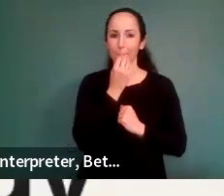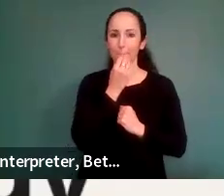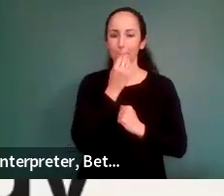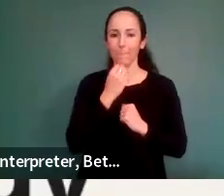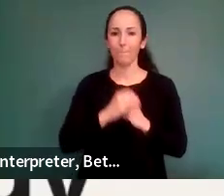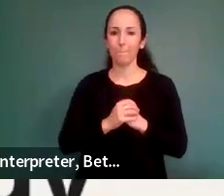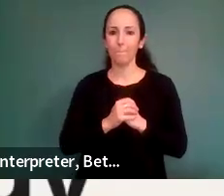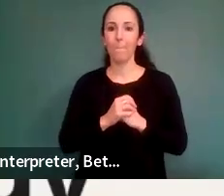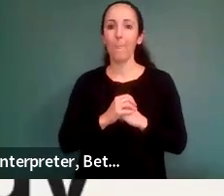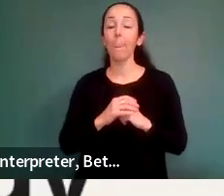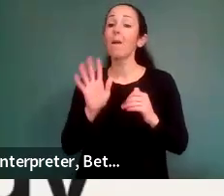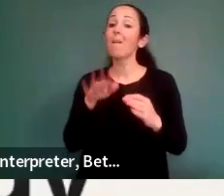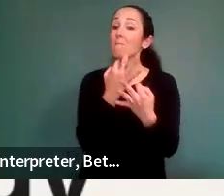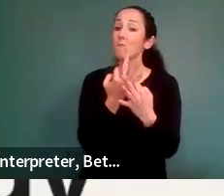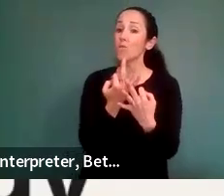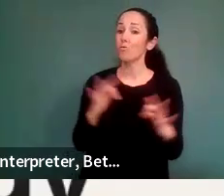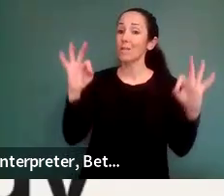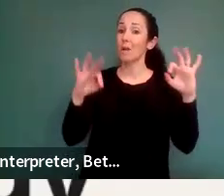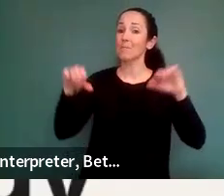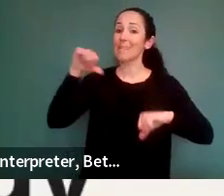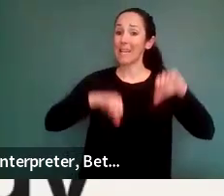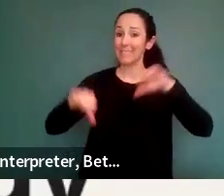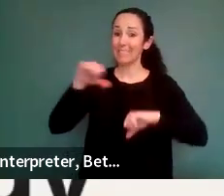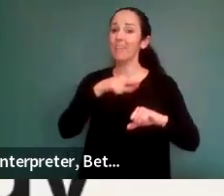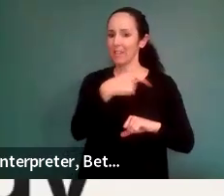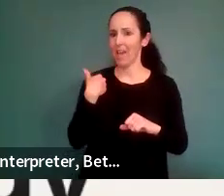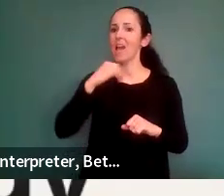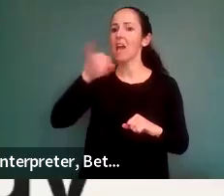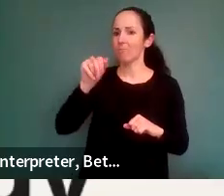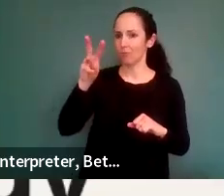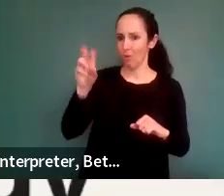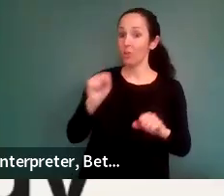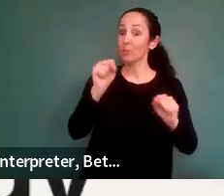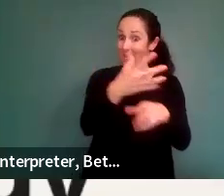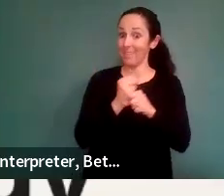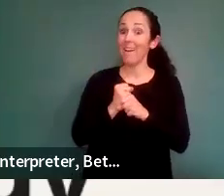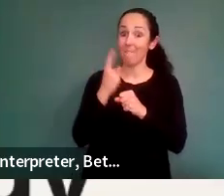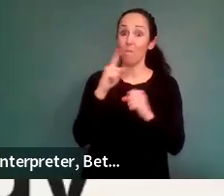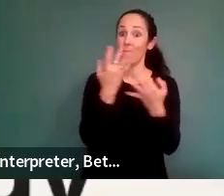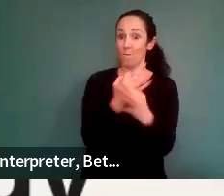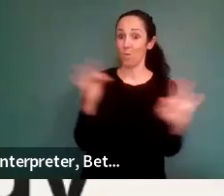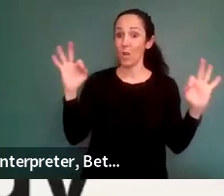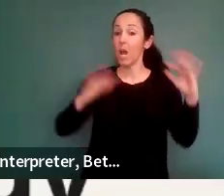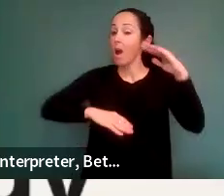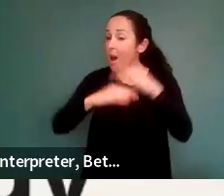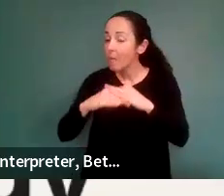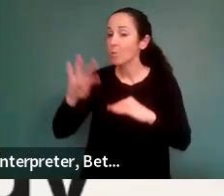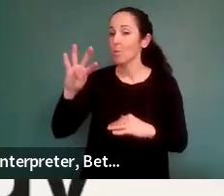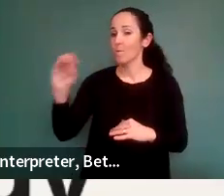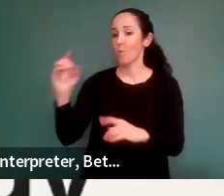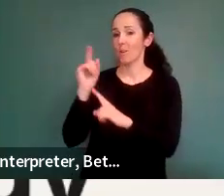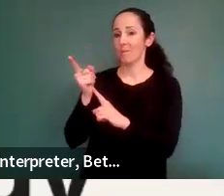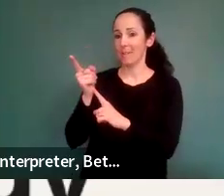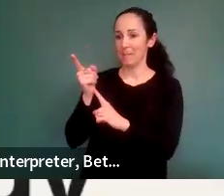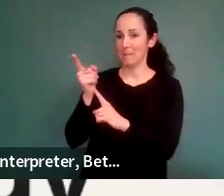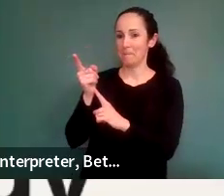Freedom Scientific, and it's available to you for free for 40 minutes. And